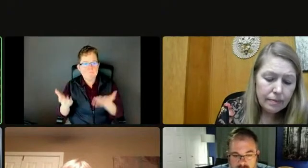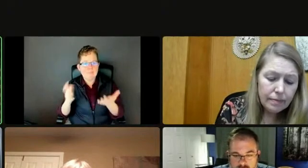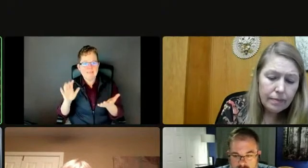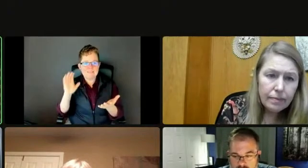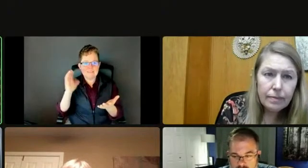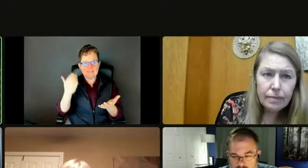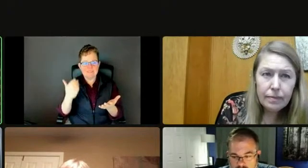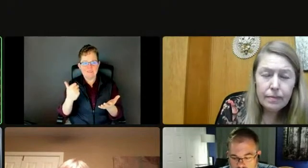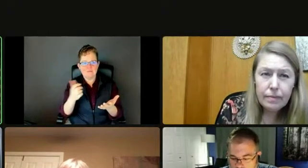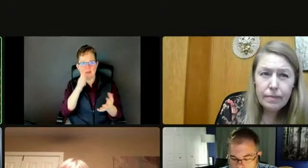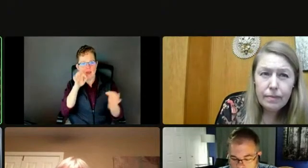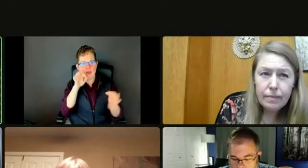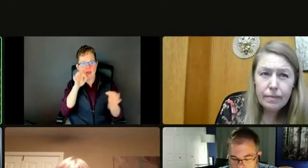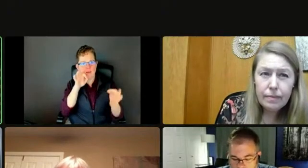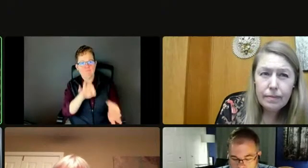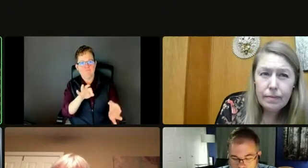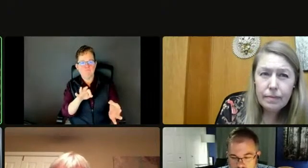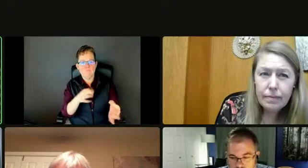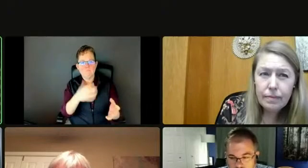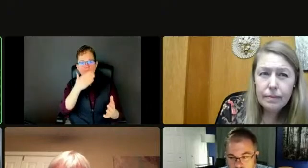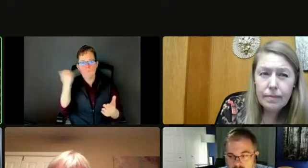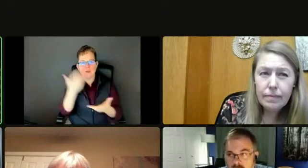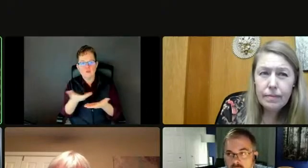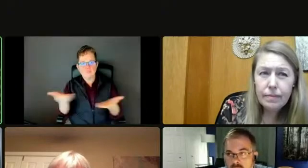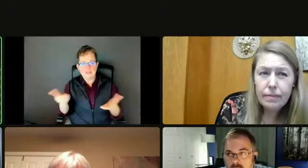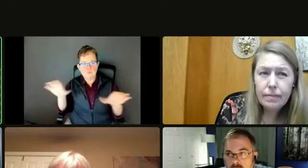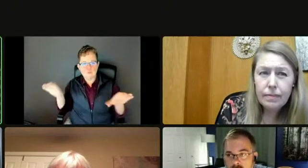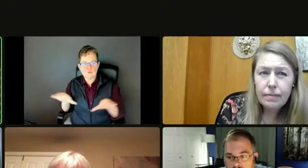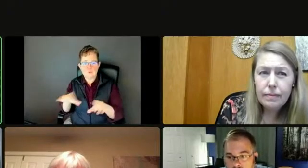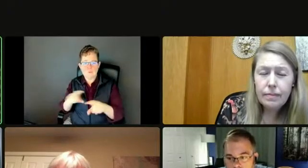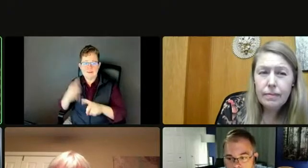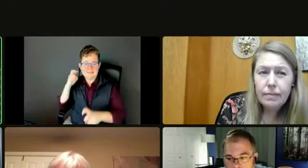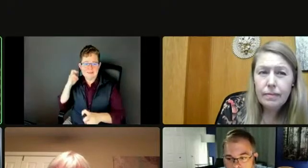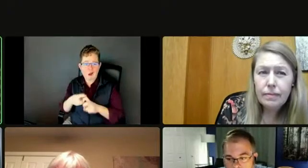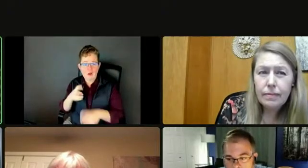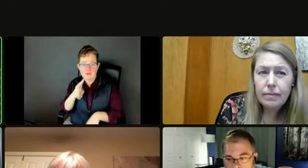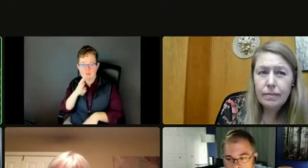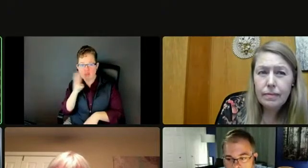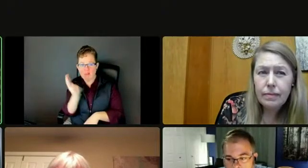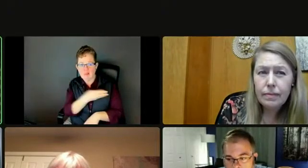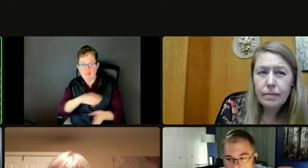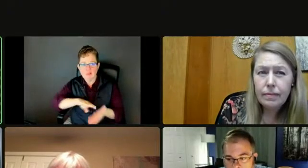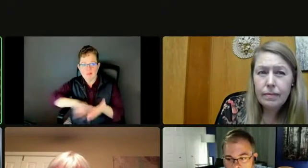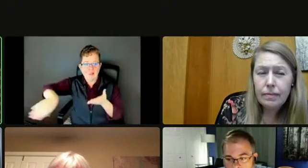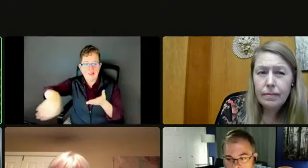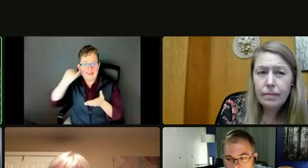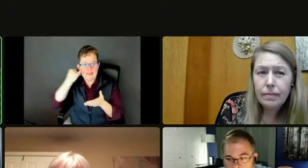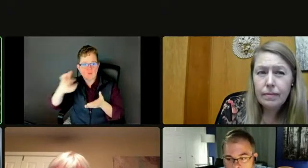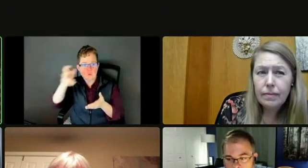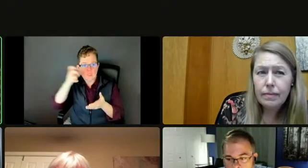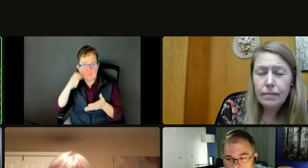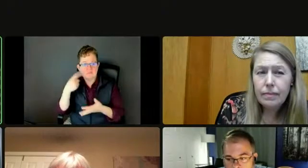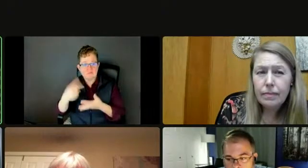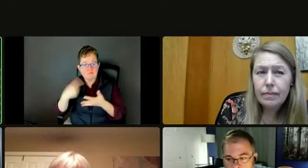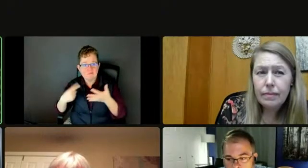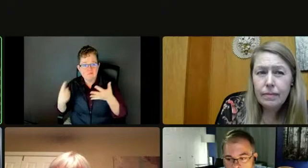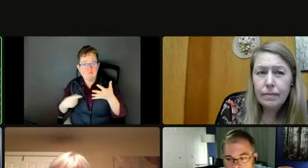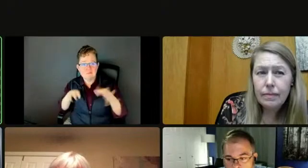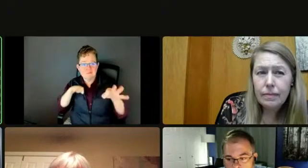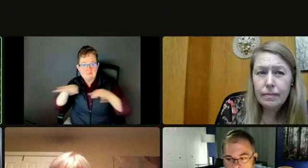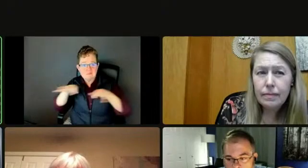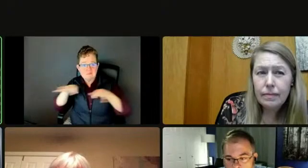flawed. It may seem like there are better things to do, but it's hard to discount if you listen to the details and the earnestness with